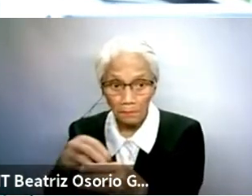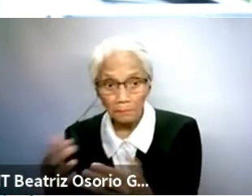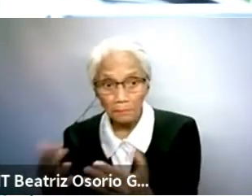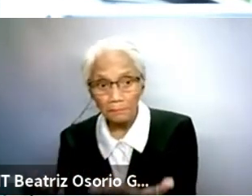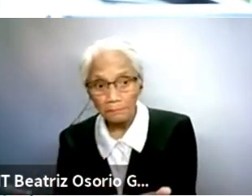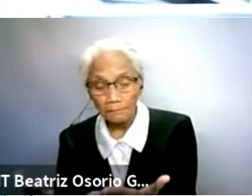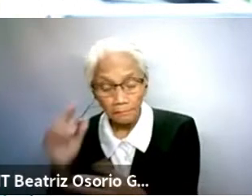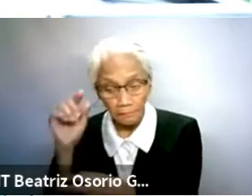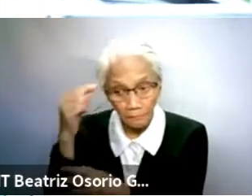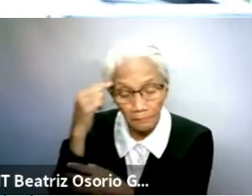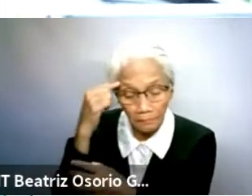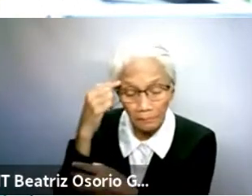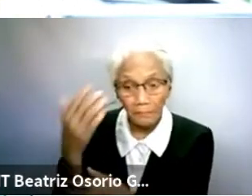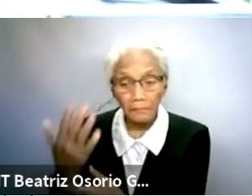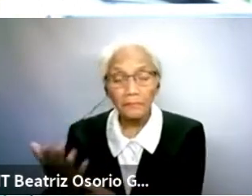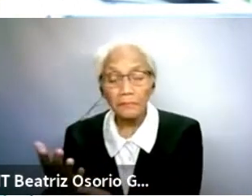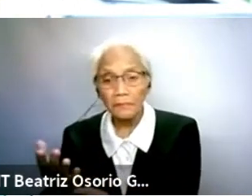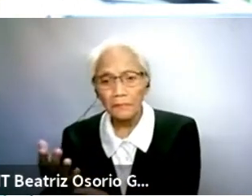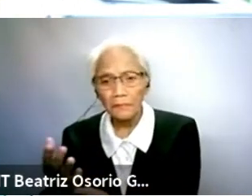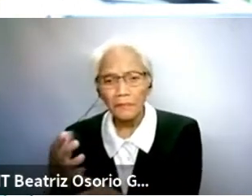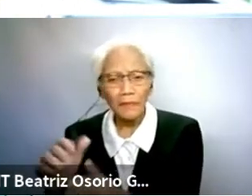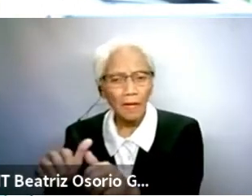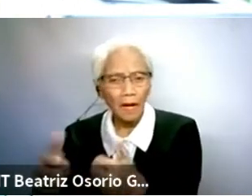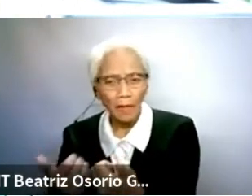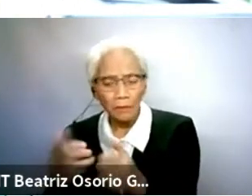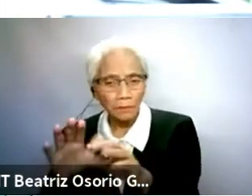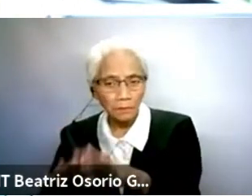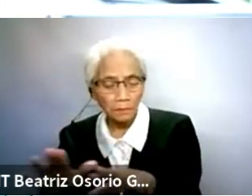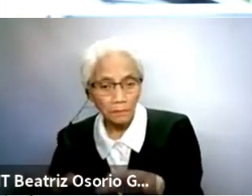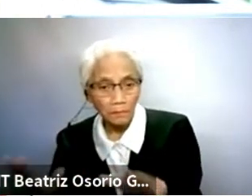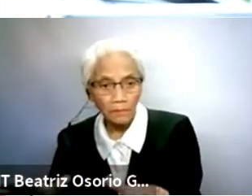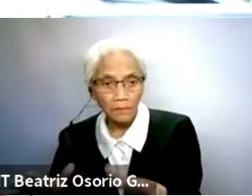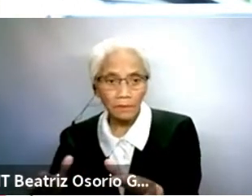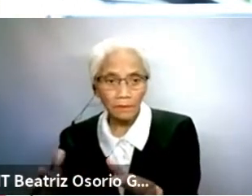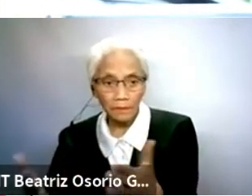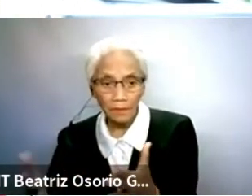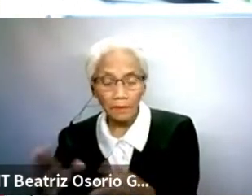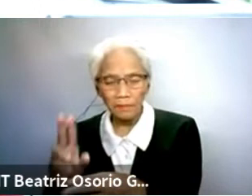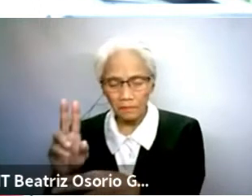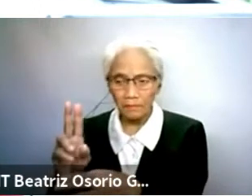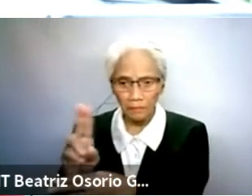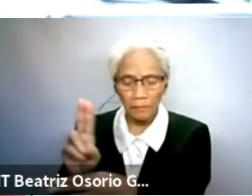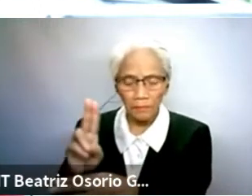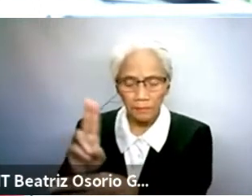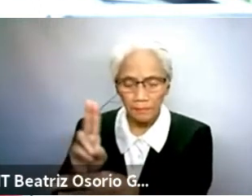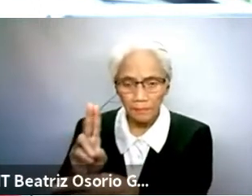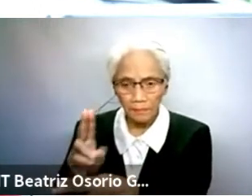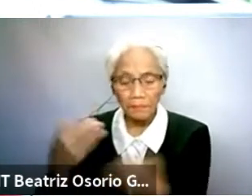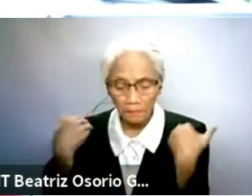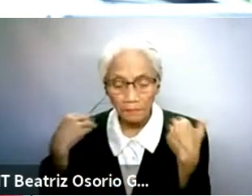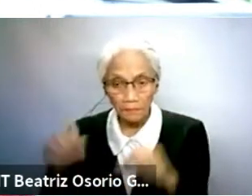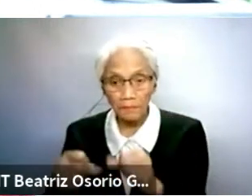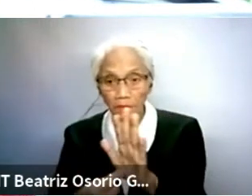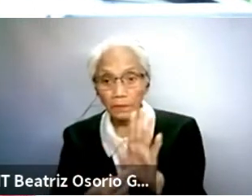government, in the civil society, or how the children make good use of it. If we can share this